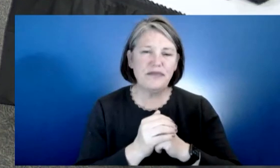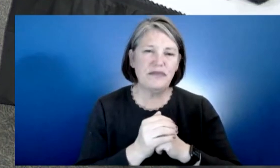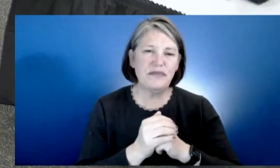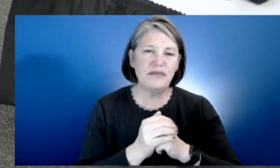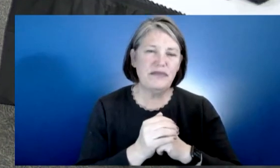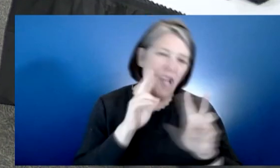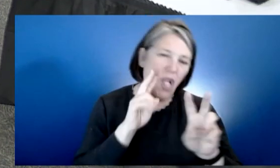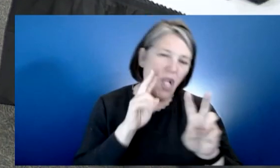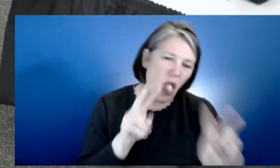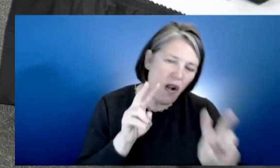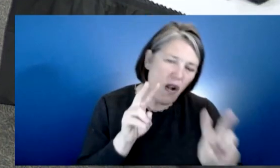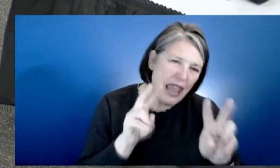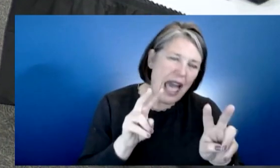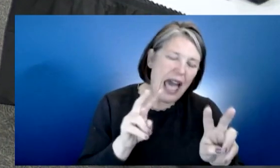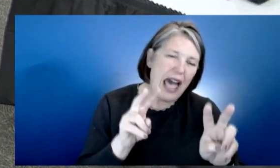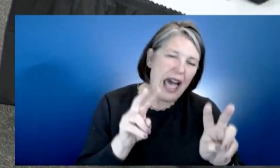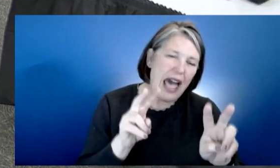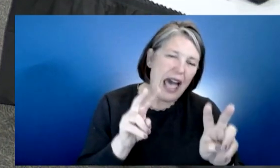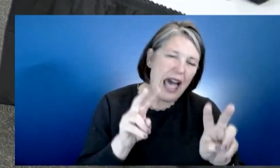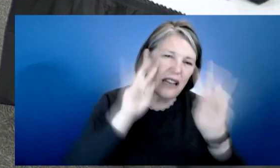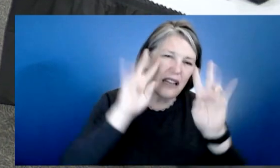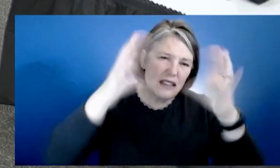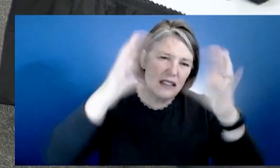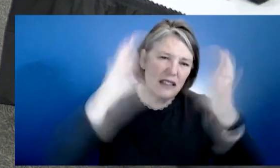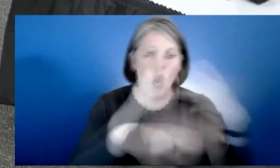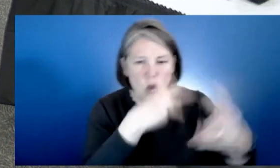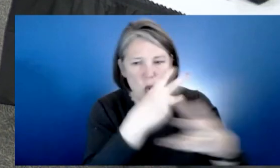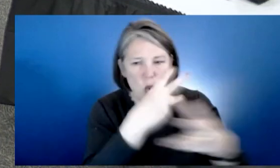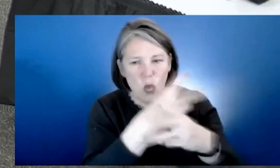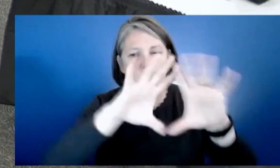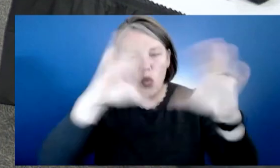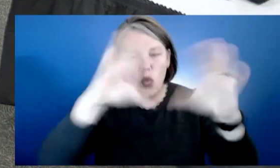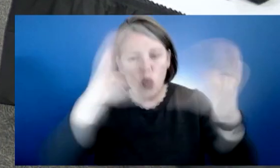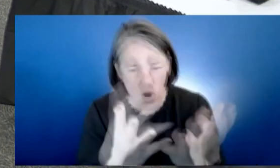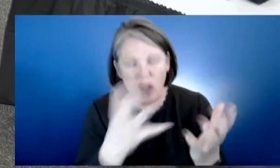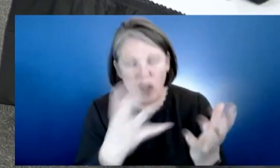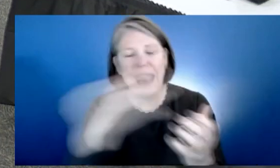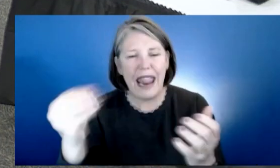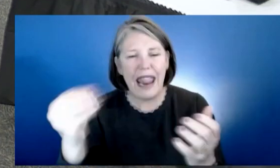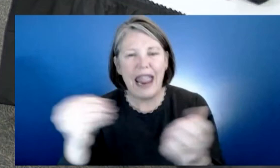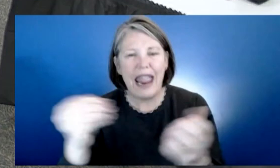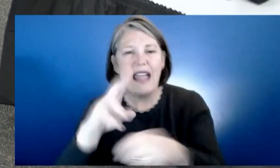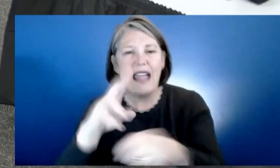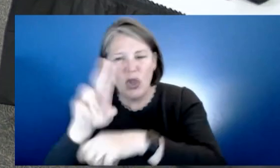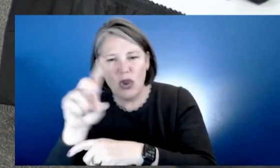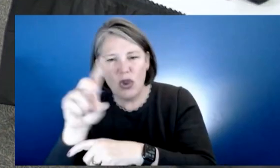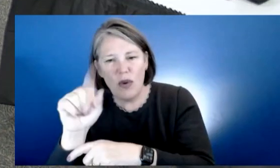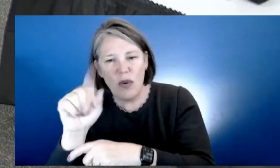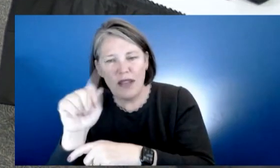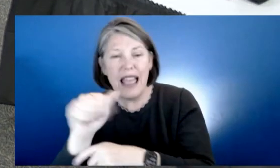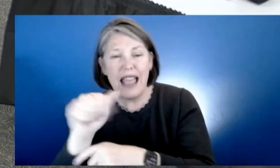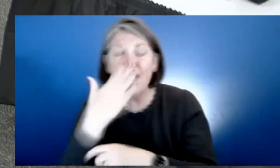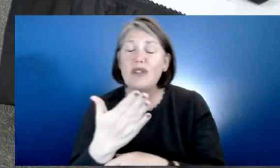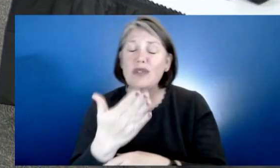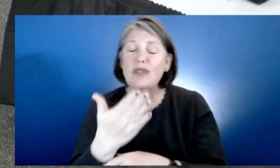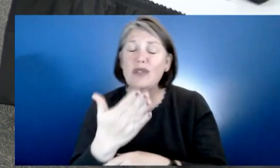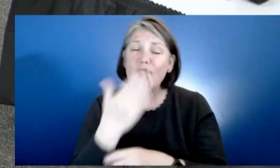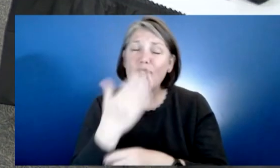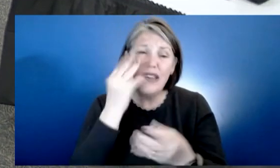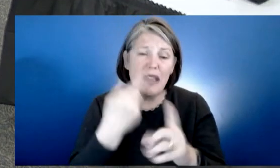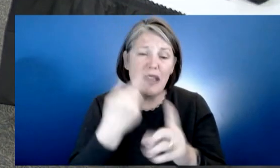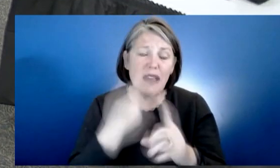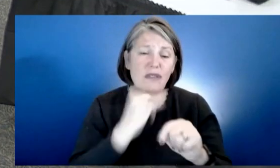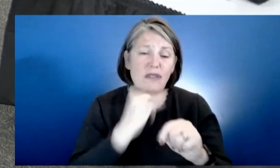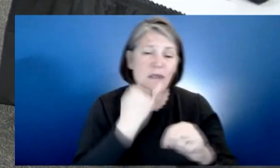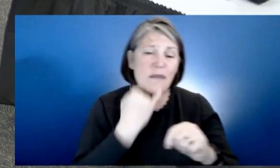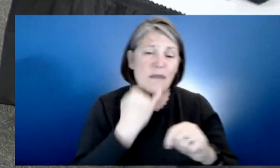looking at the worldwide and US data on natural immunity. In fact, there's good data from UK and Israel that those